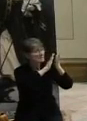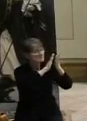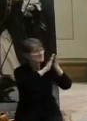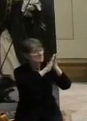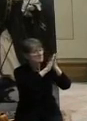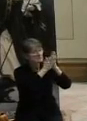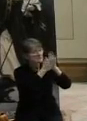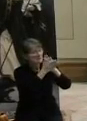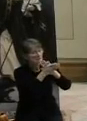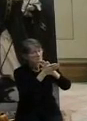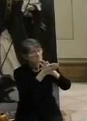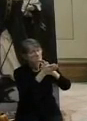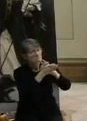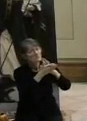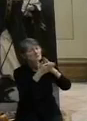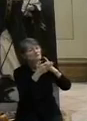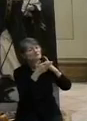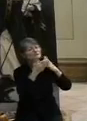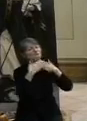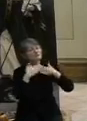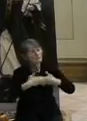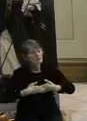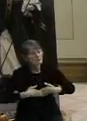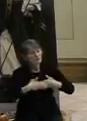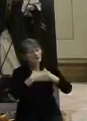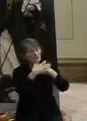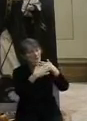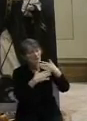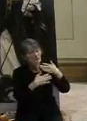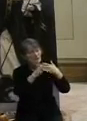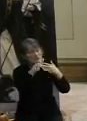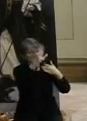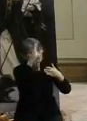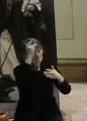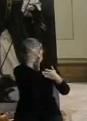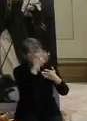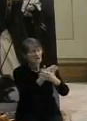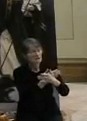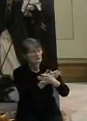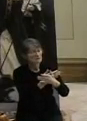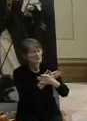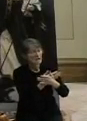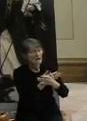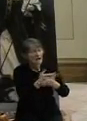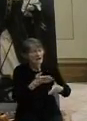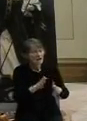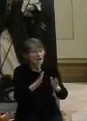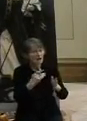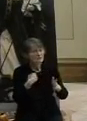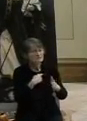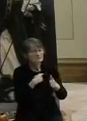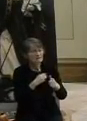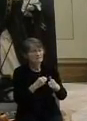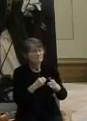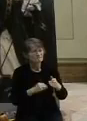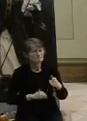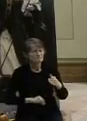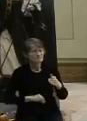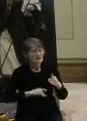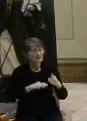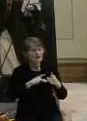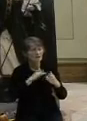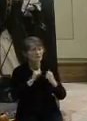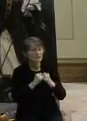altar receive the most holy body and blood of your Son may be filled with every grace and